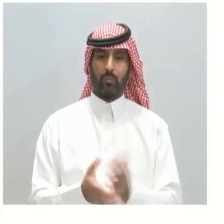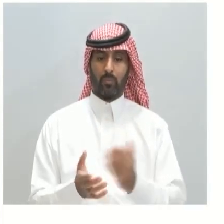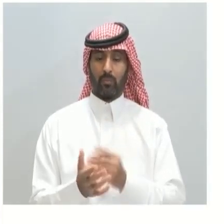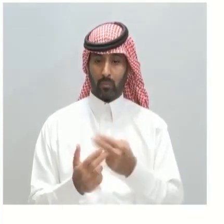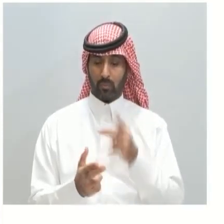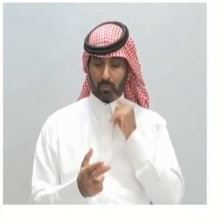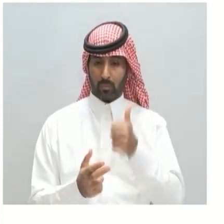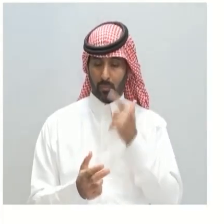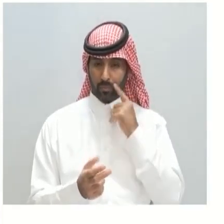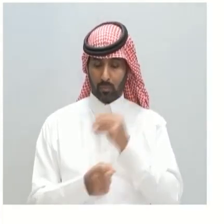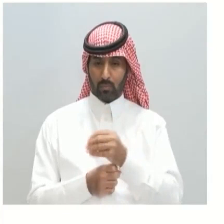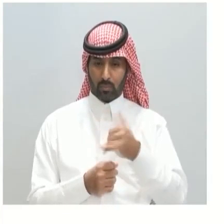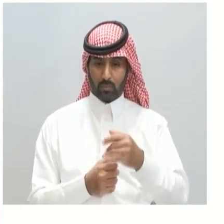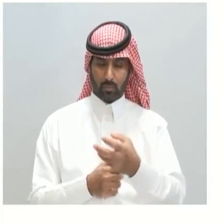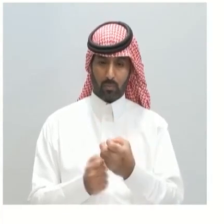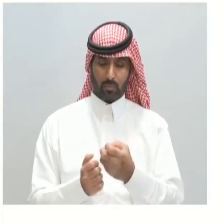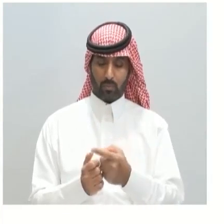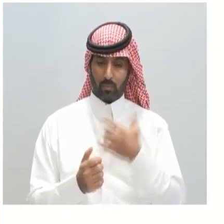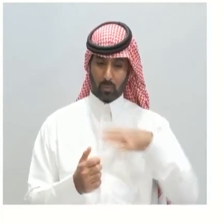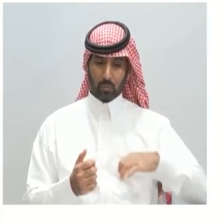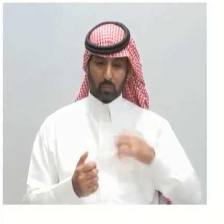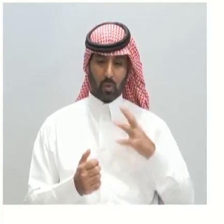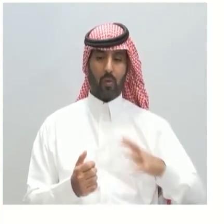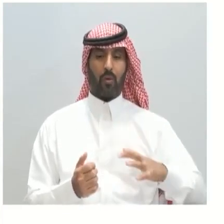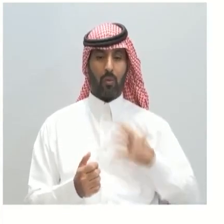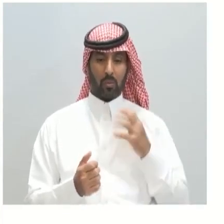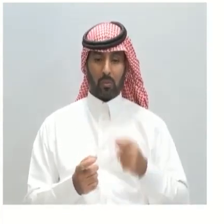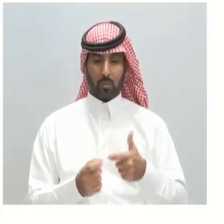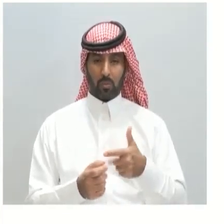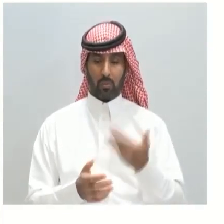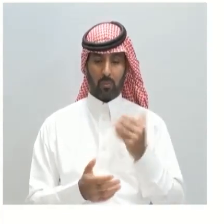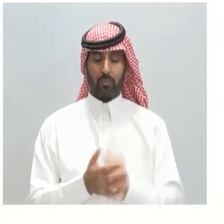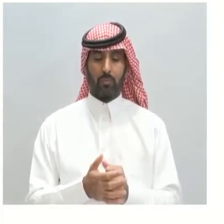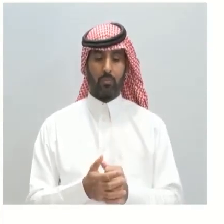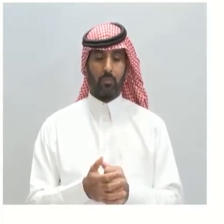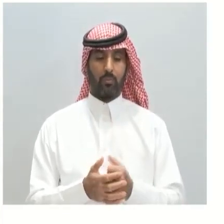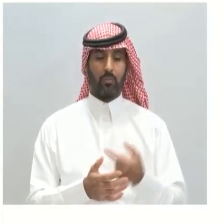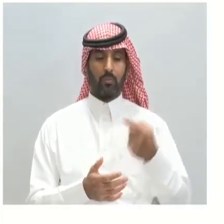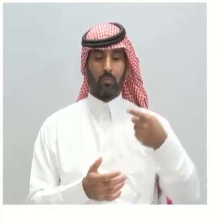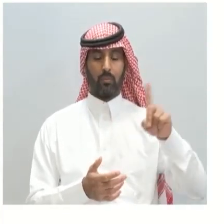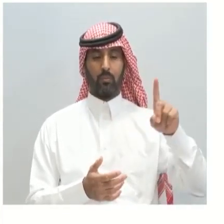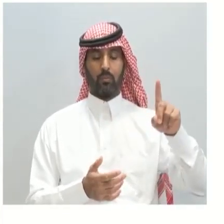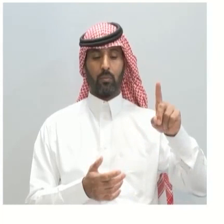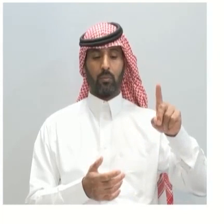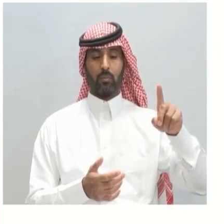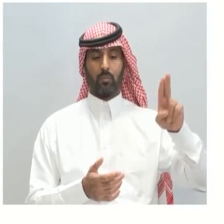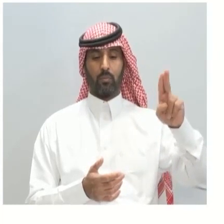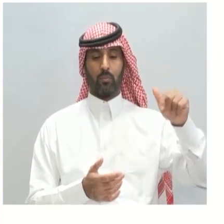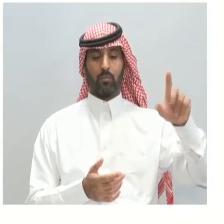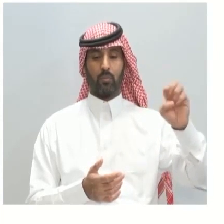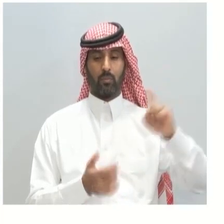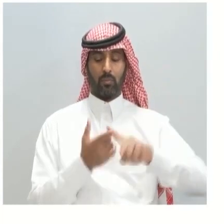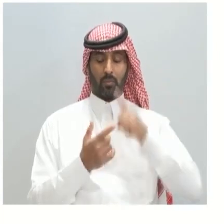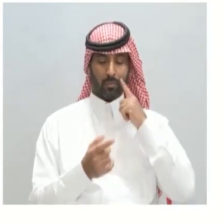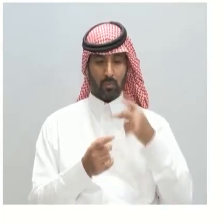It's a good way to get rich. Number 10, Dale, when he rides the roller coaster at the